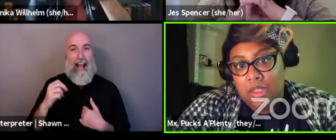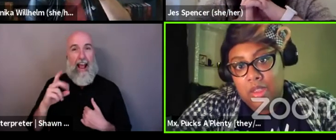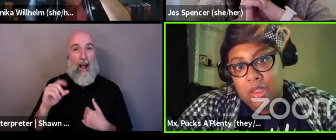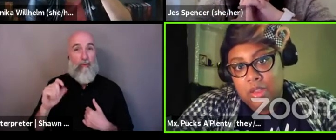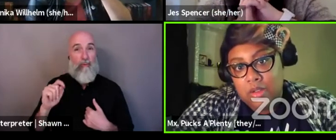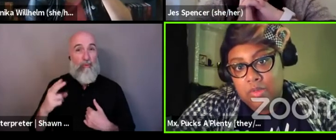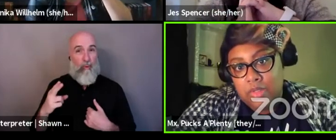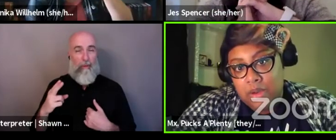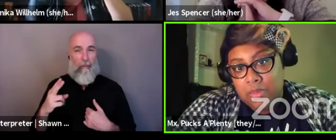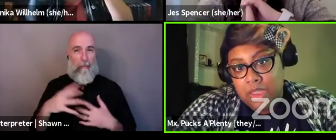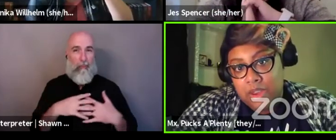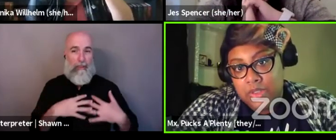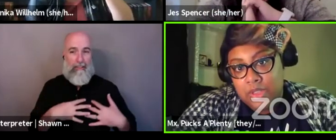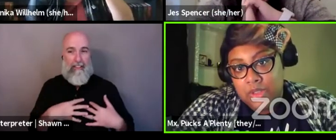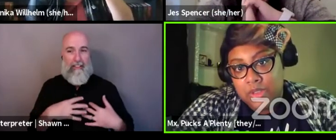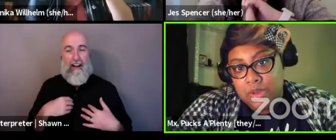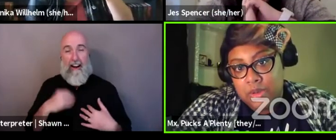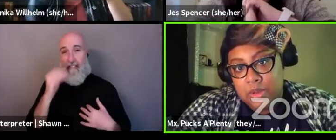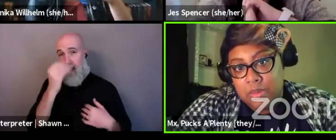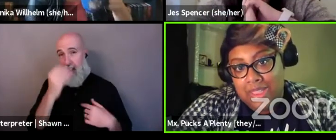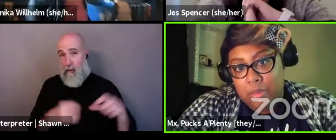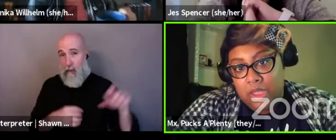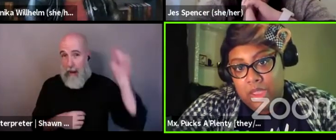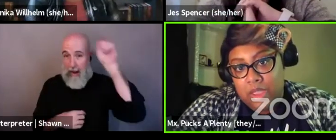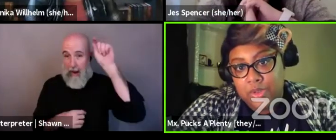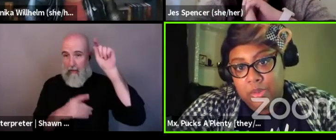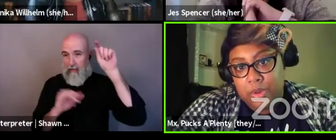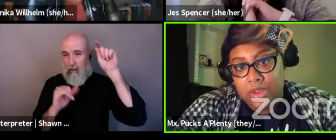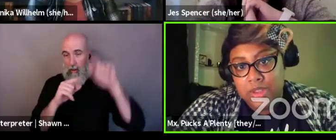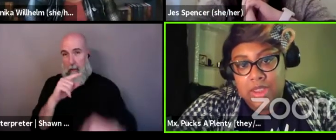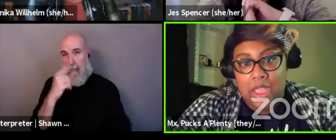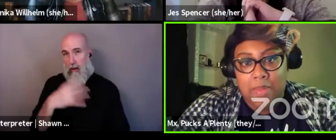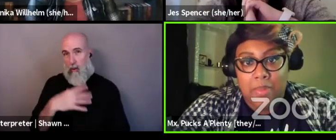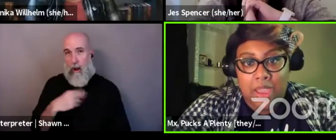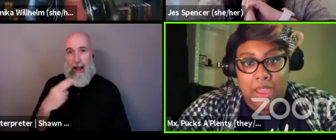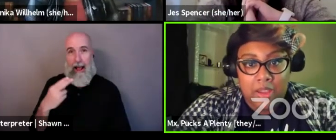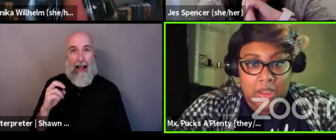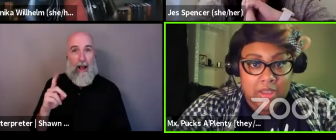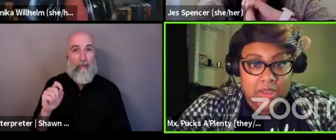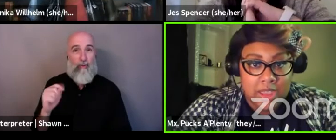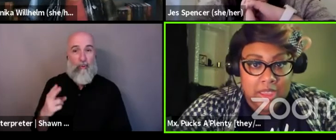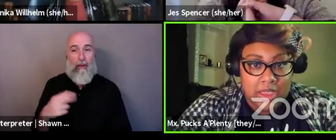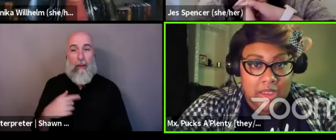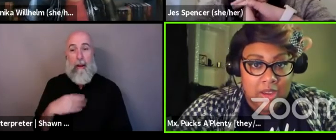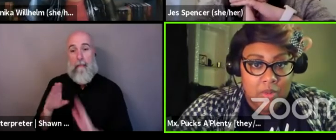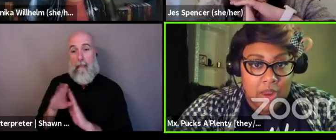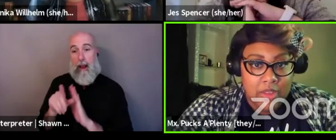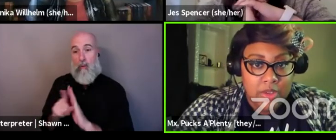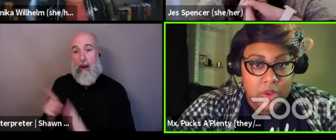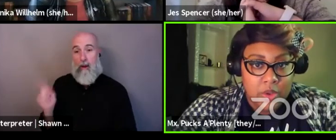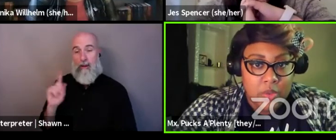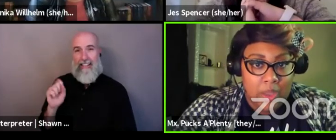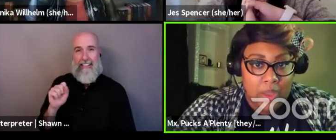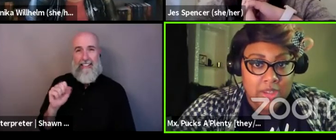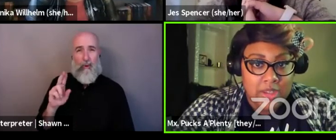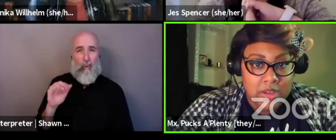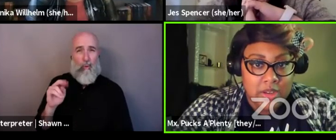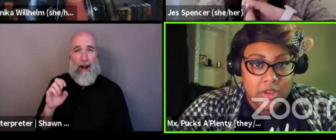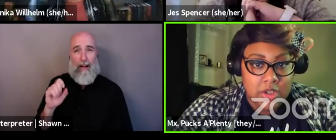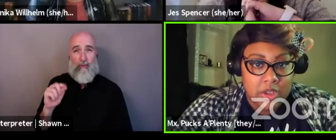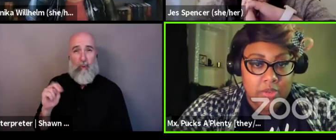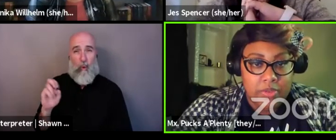a flower in my hair that is also black and white houndstooth print. And my background is a rhinestoned